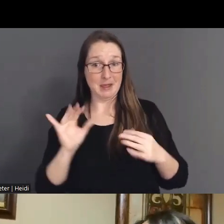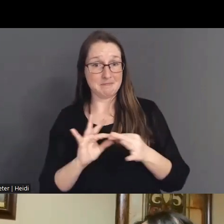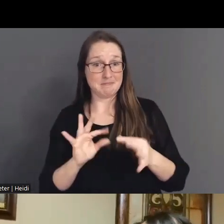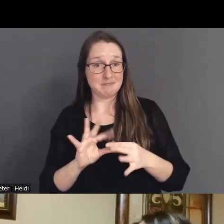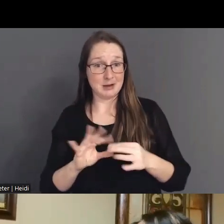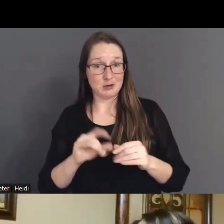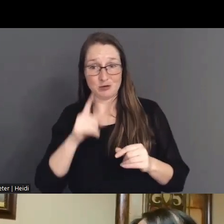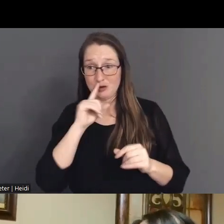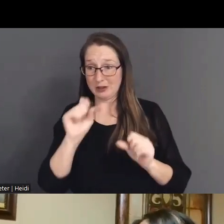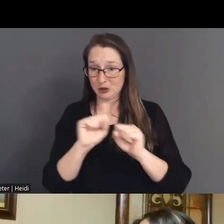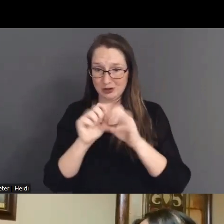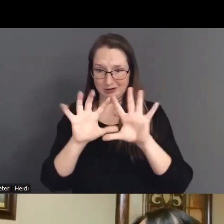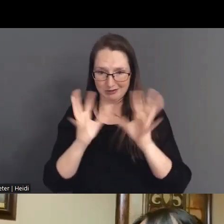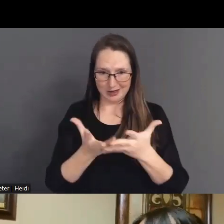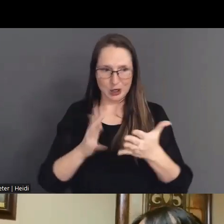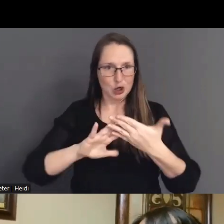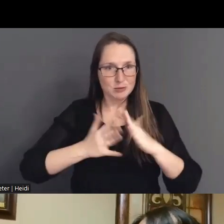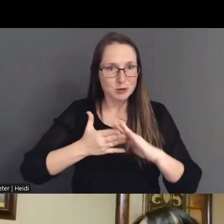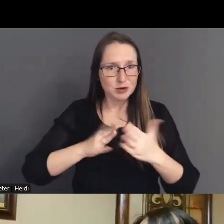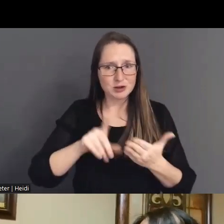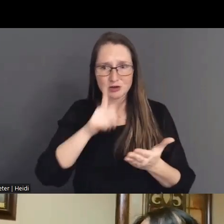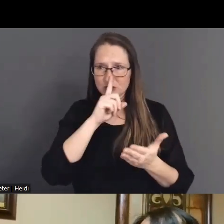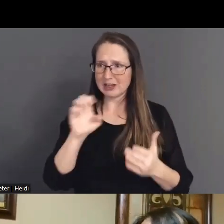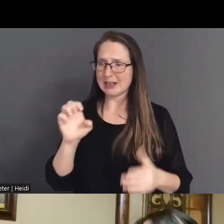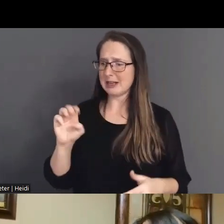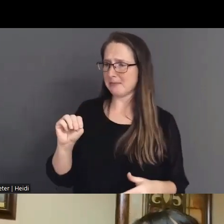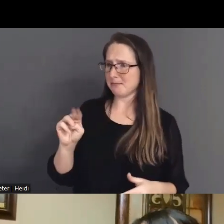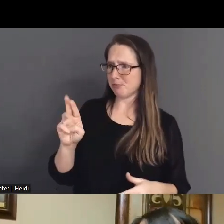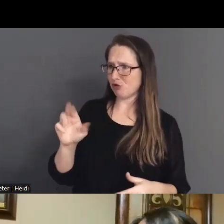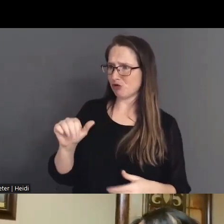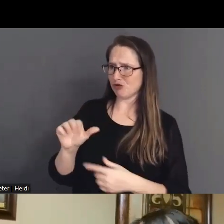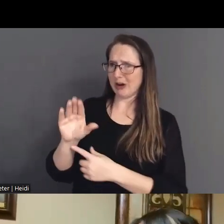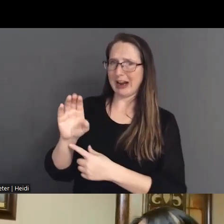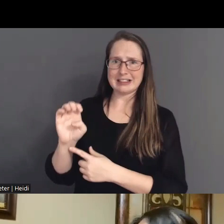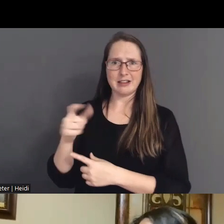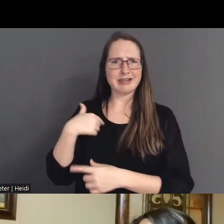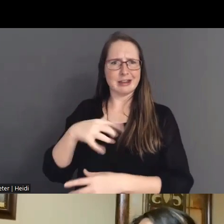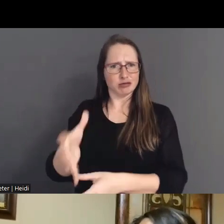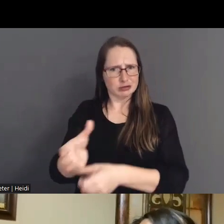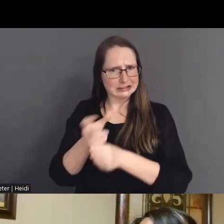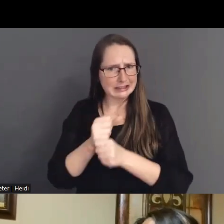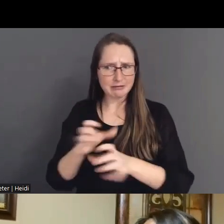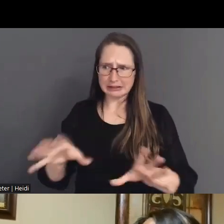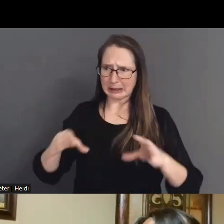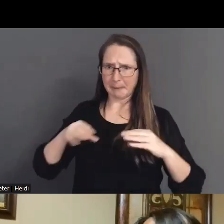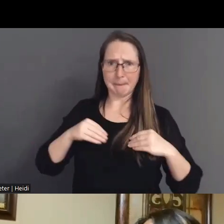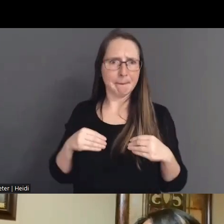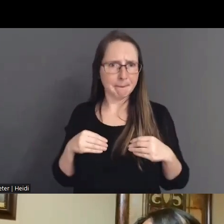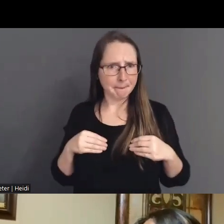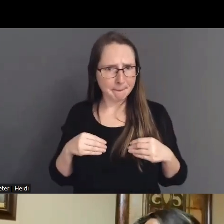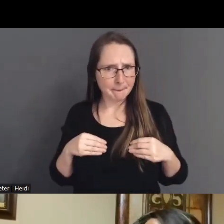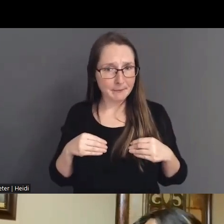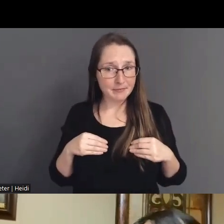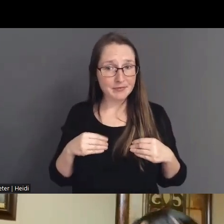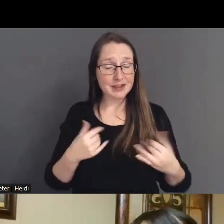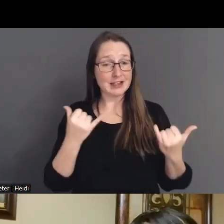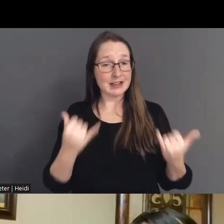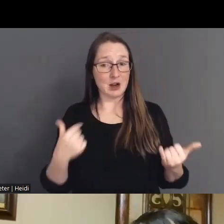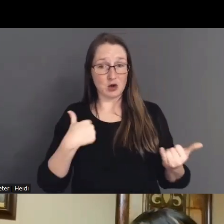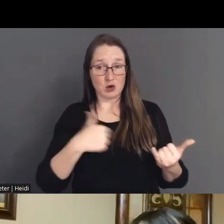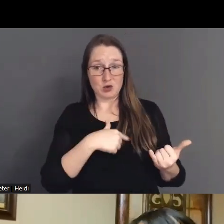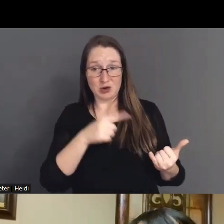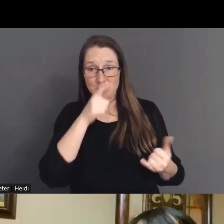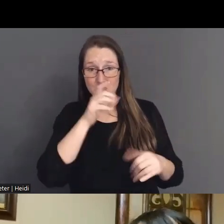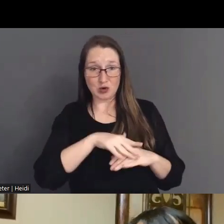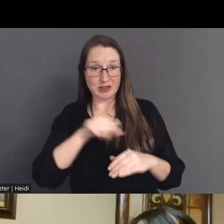the society, the community has embraced it. So they're receiving it, they're receptive to it. So we, who is on